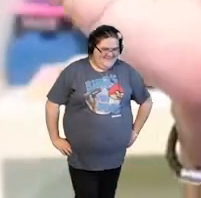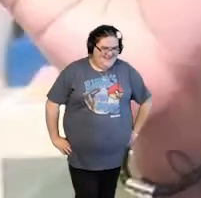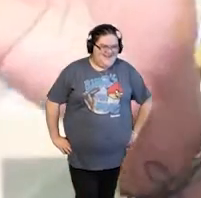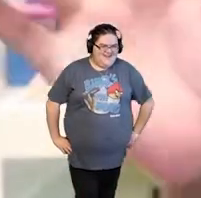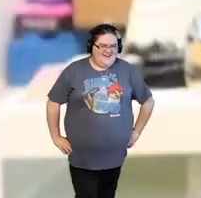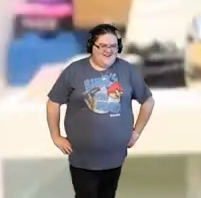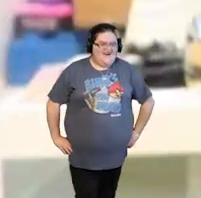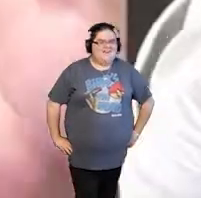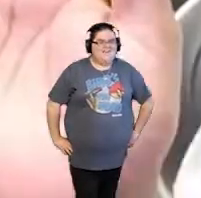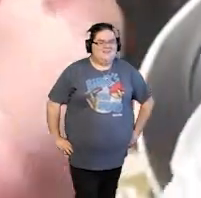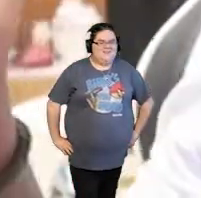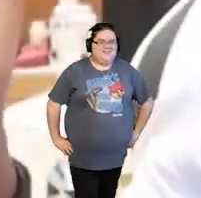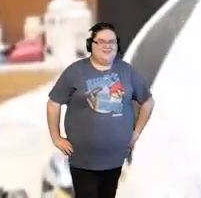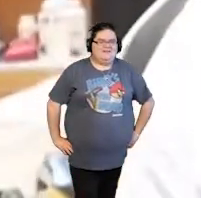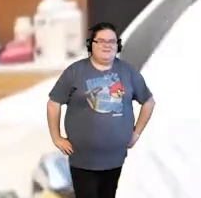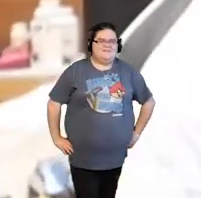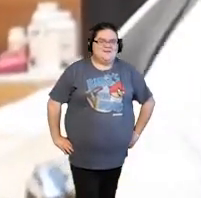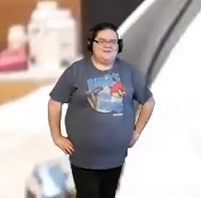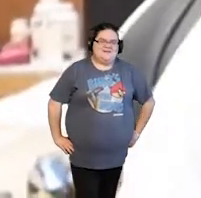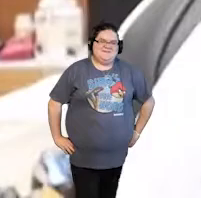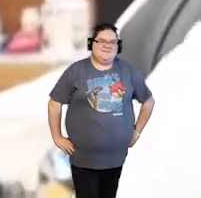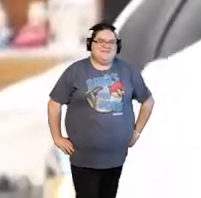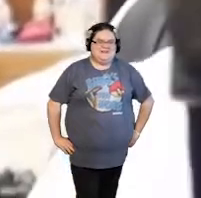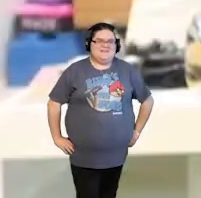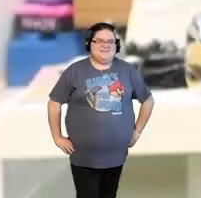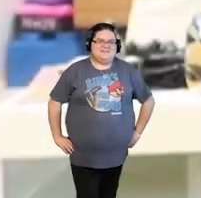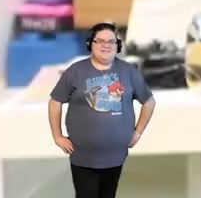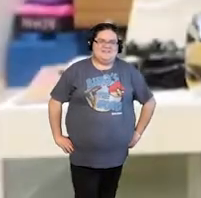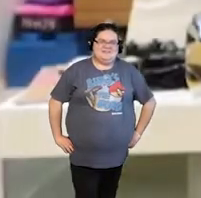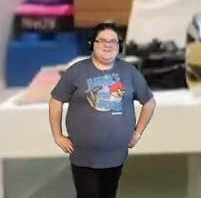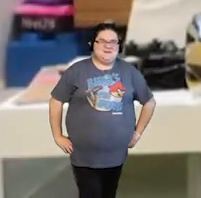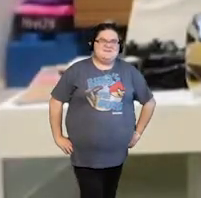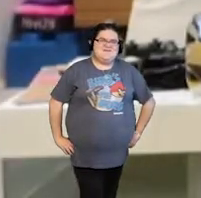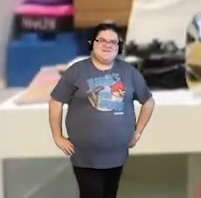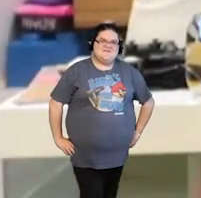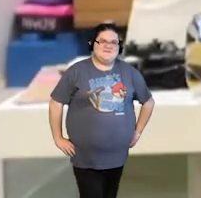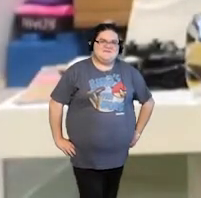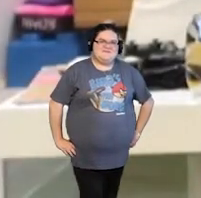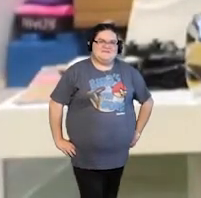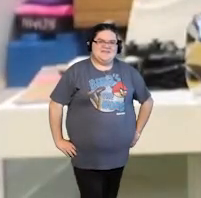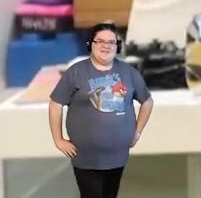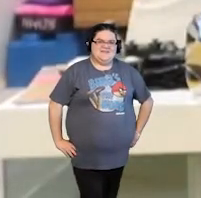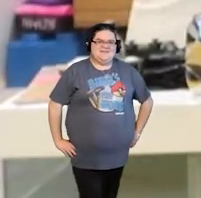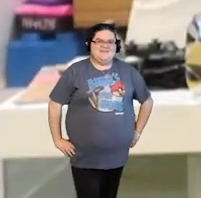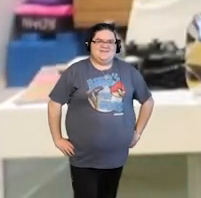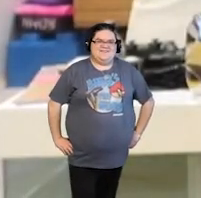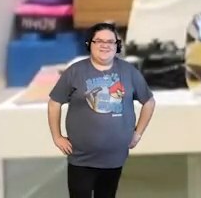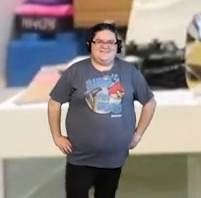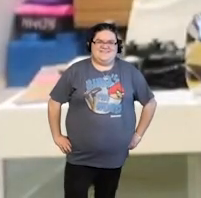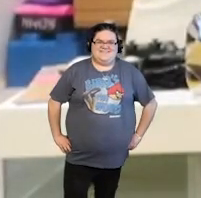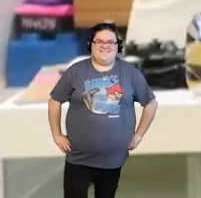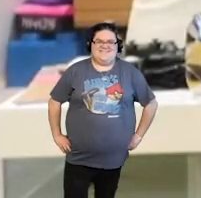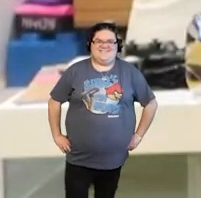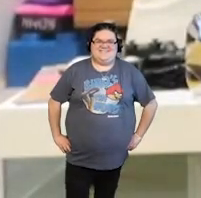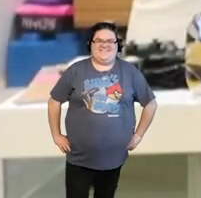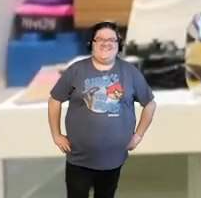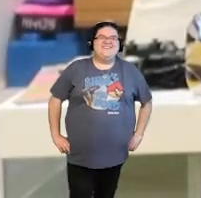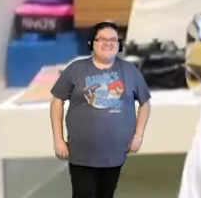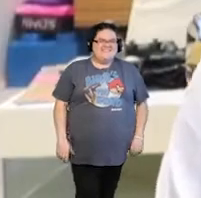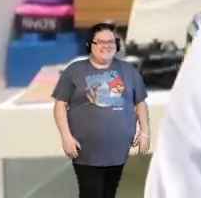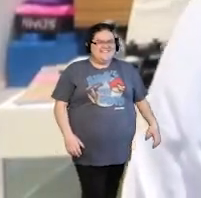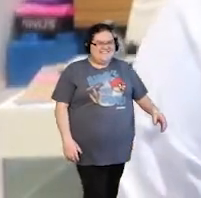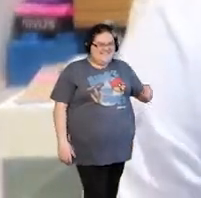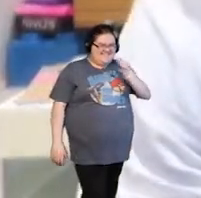lot. You know them people. What can I say? Is that what this is? The news people? Nah, she's bae, man. Don't disrespect Lorraine.